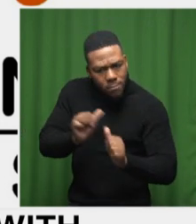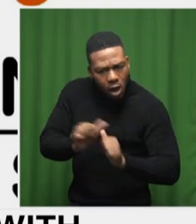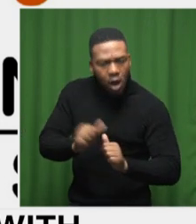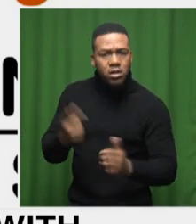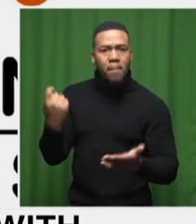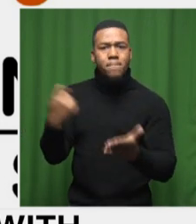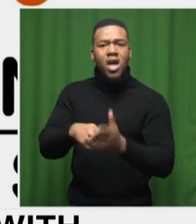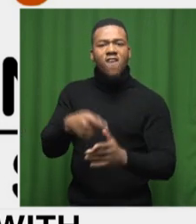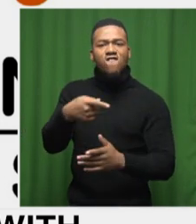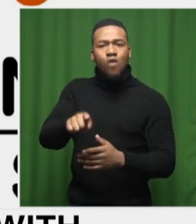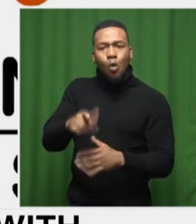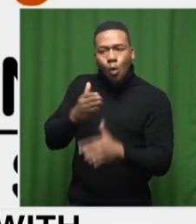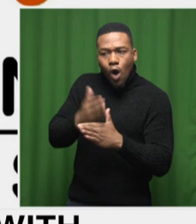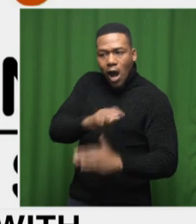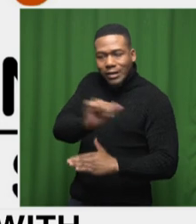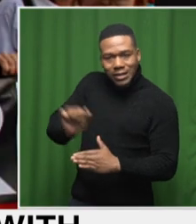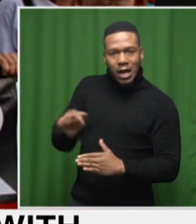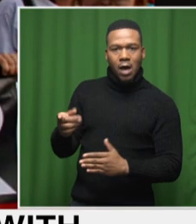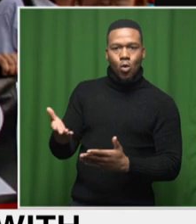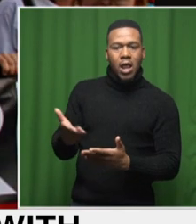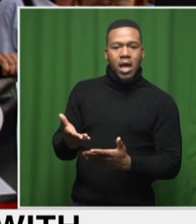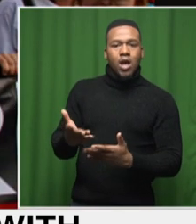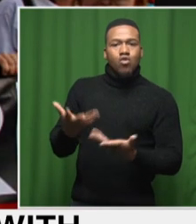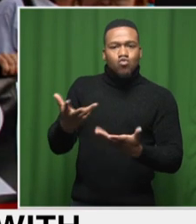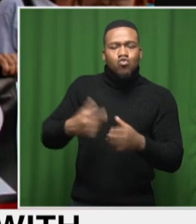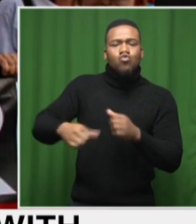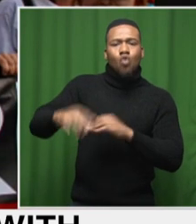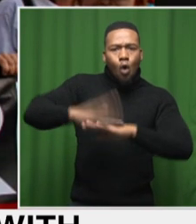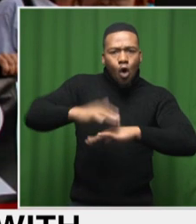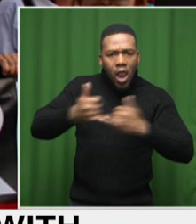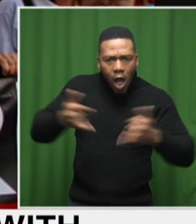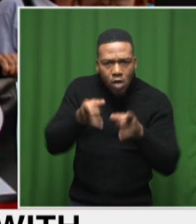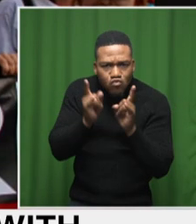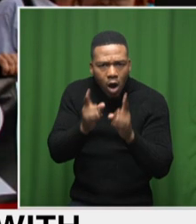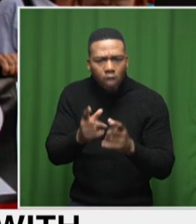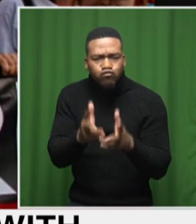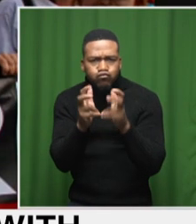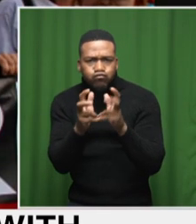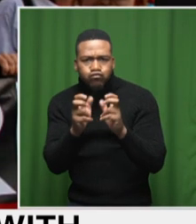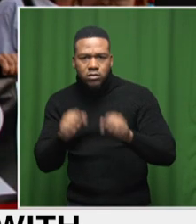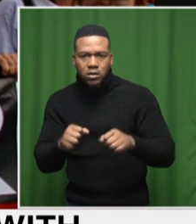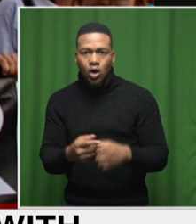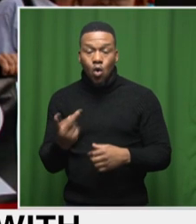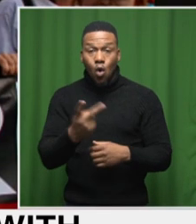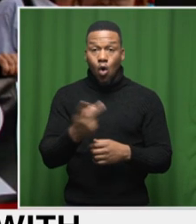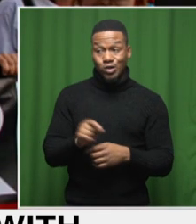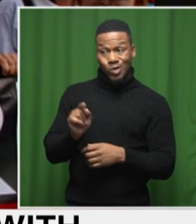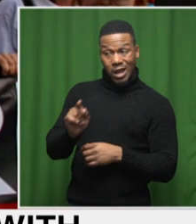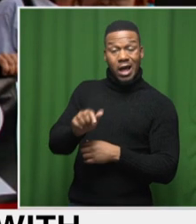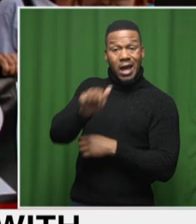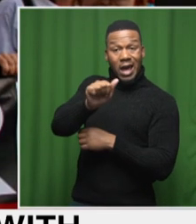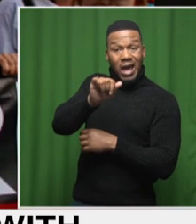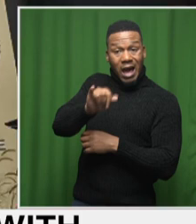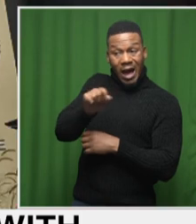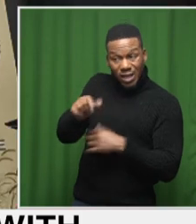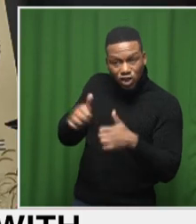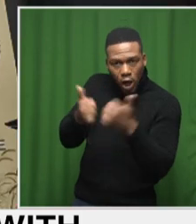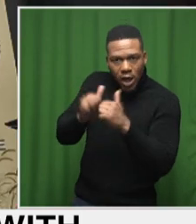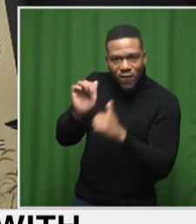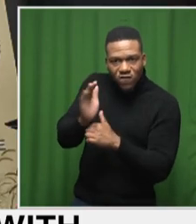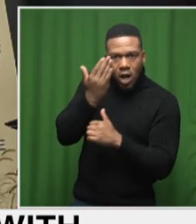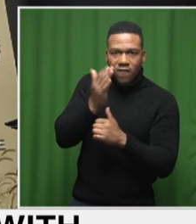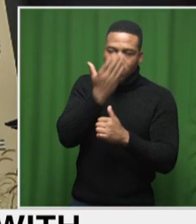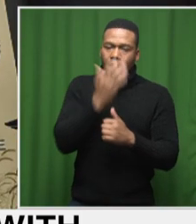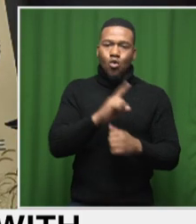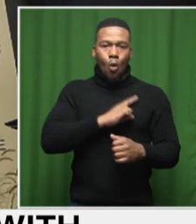platforms. And most importantly, they are also looking for protection from AI, that is artificial intelligence, so that their work can't be